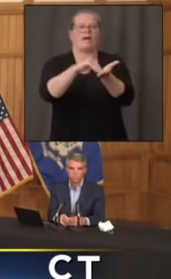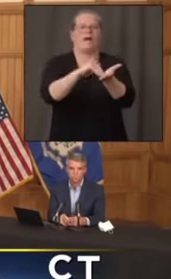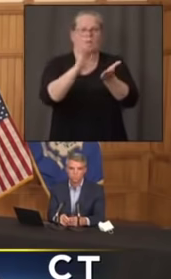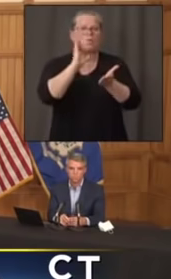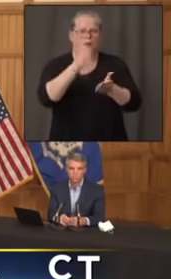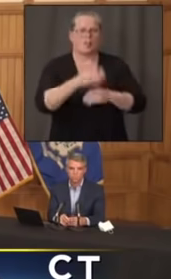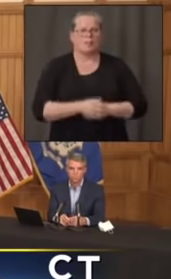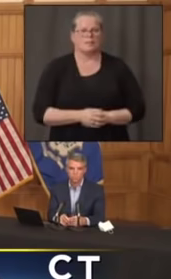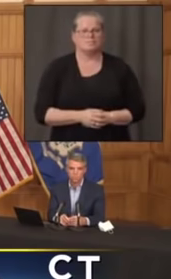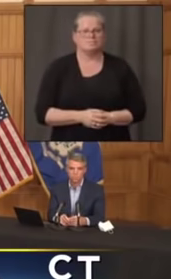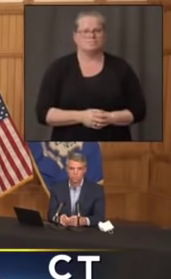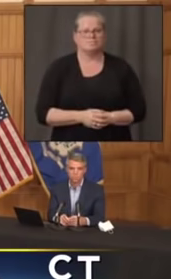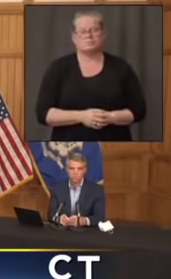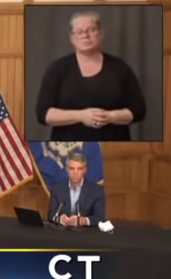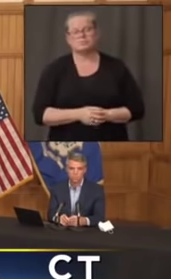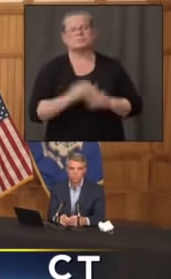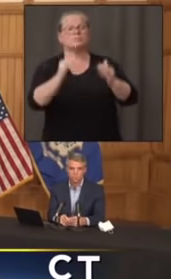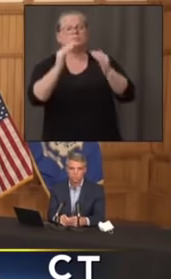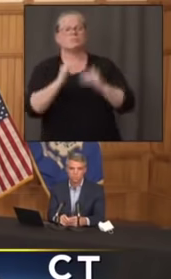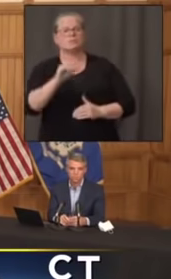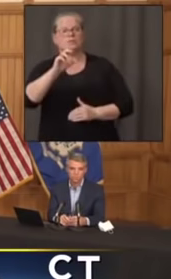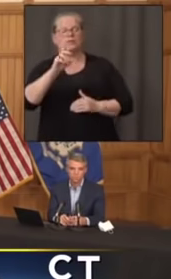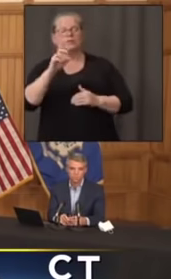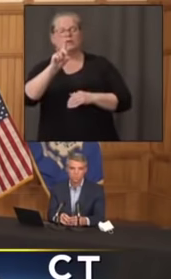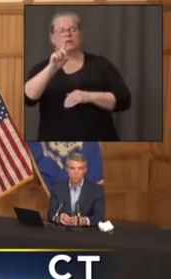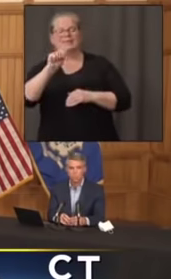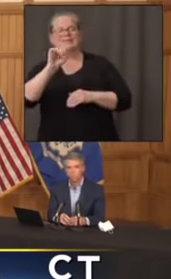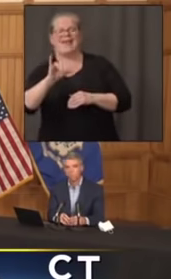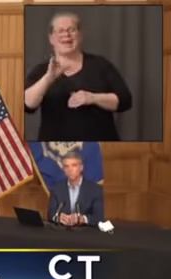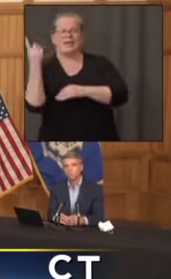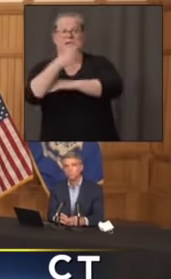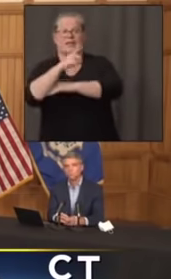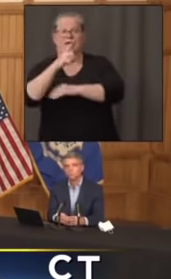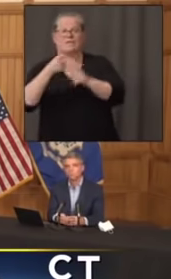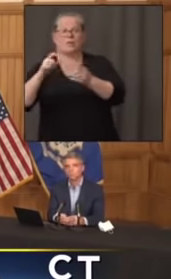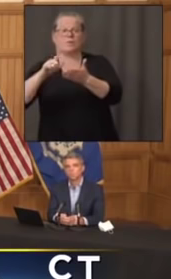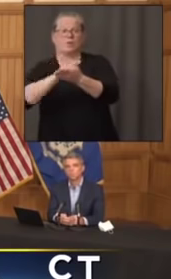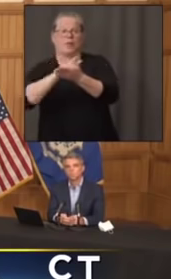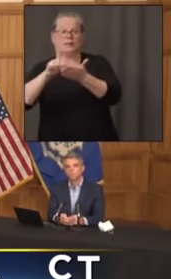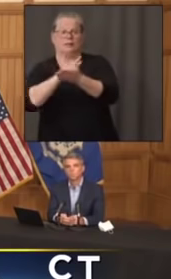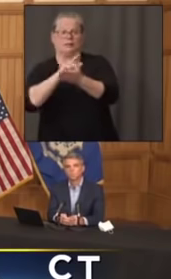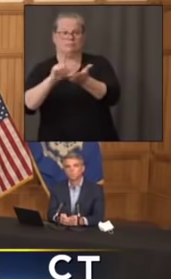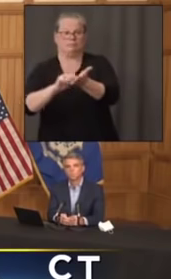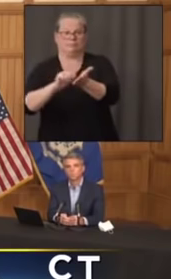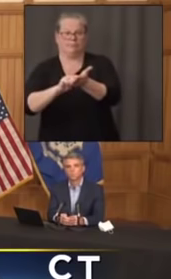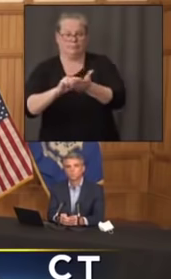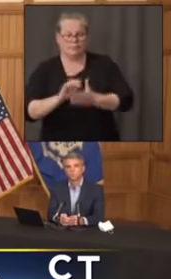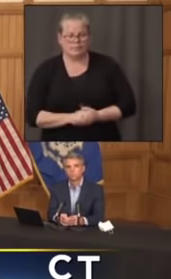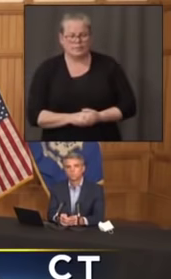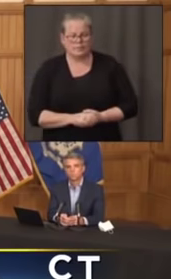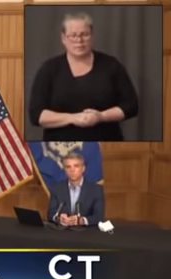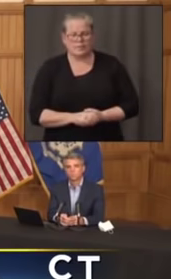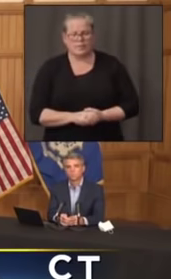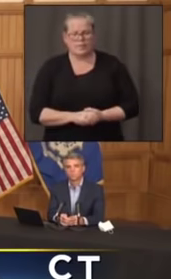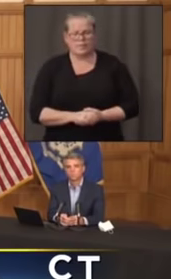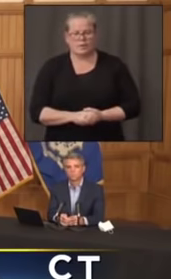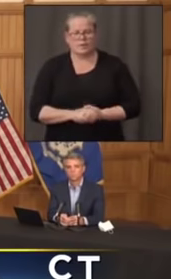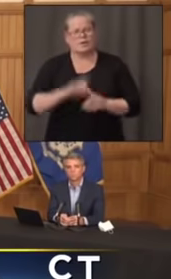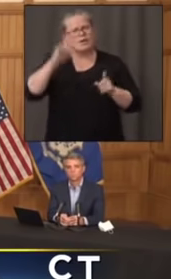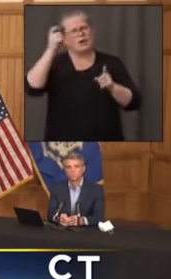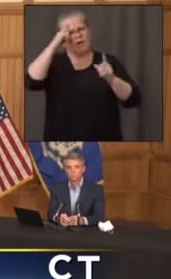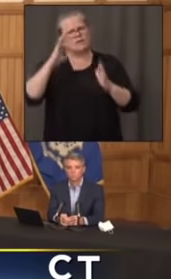Hi, Governor. I have a question kind of going off of what Fox 61 was saying. When we're talking about Connecticut having better numbers than most other